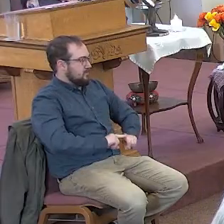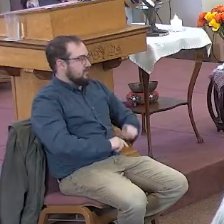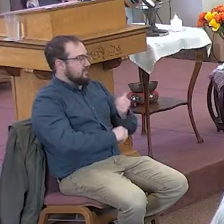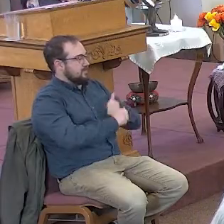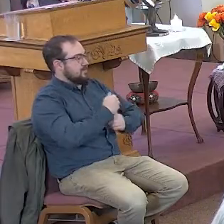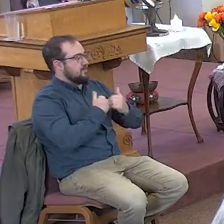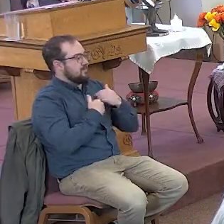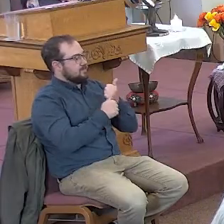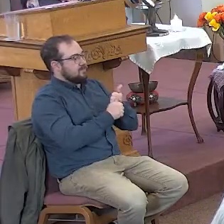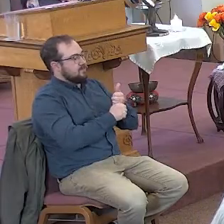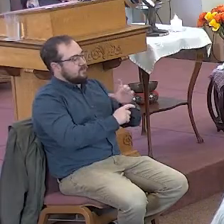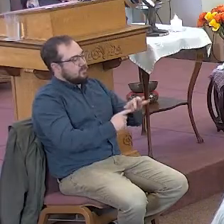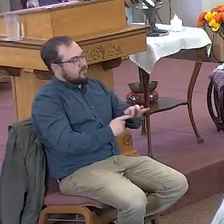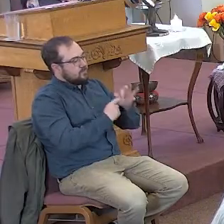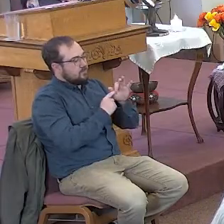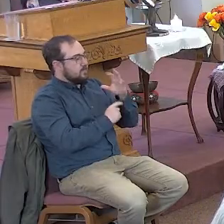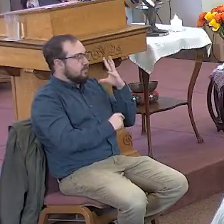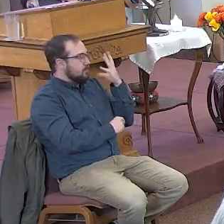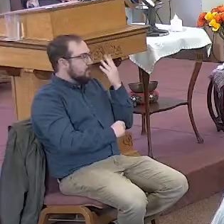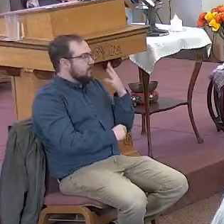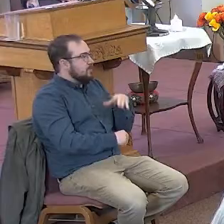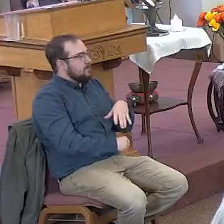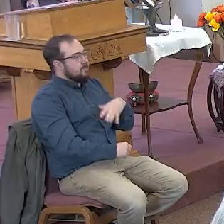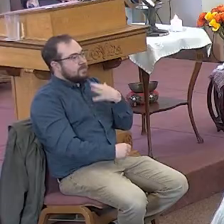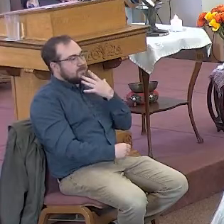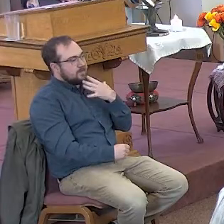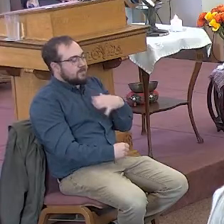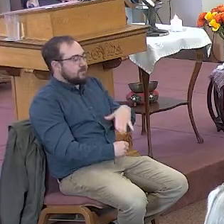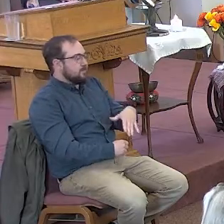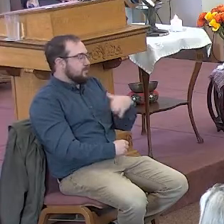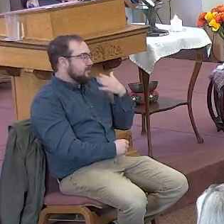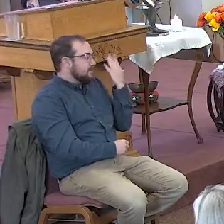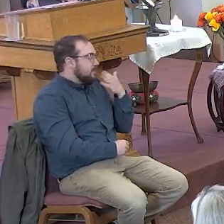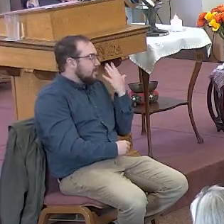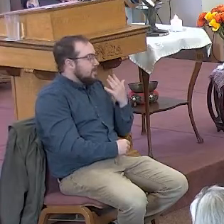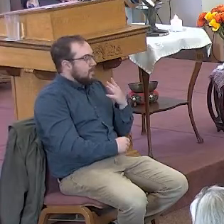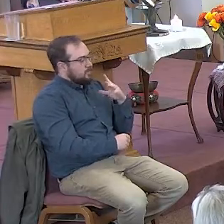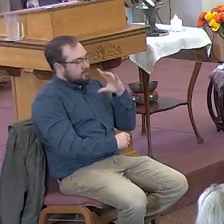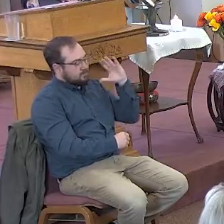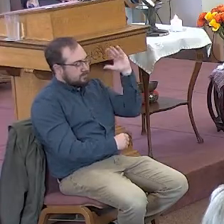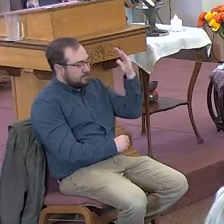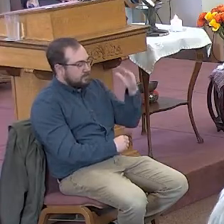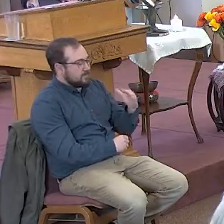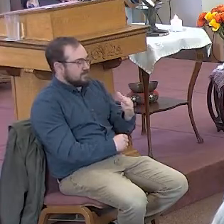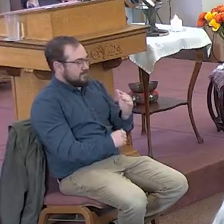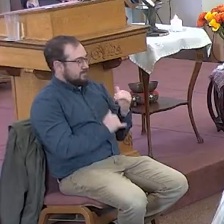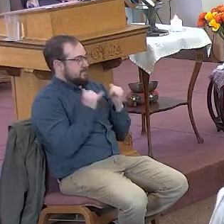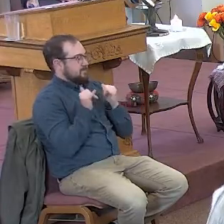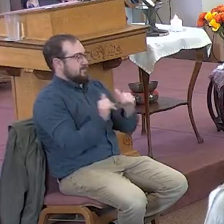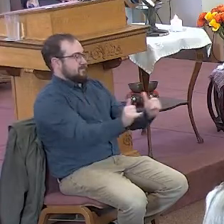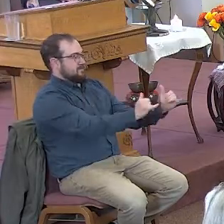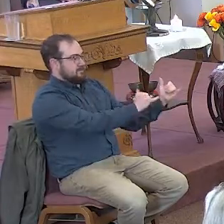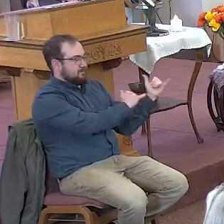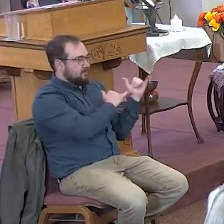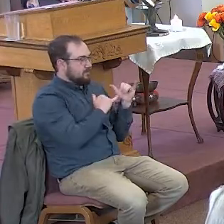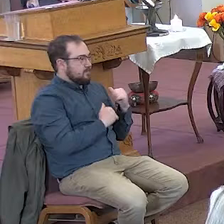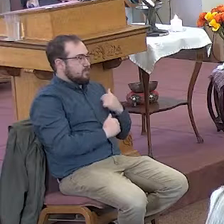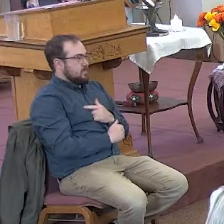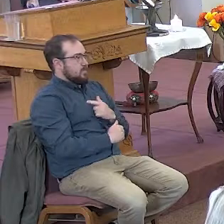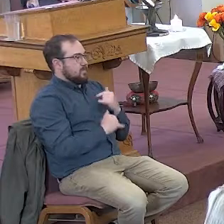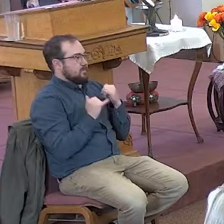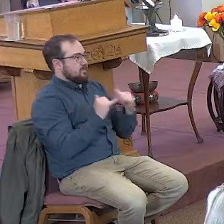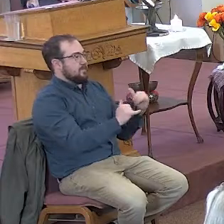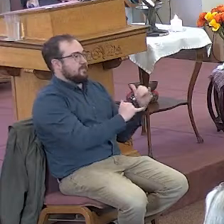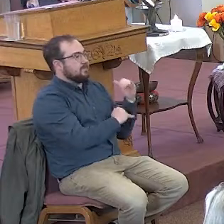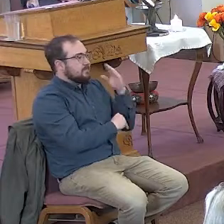own unique beauty and color and smell and look. Just like us, we are a lot like